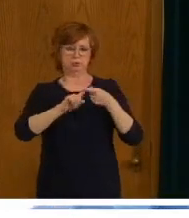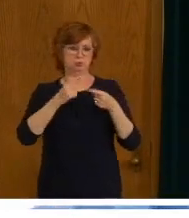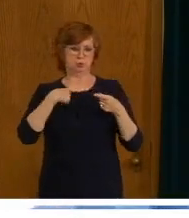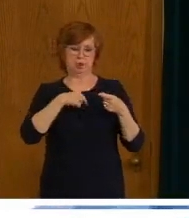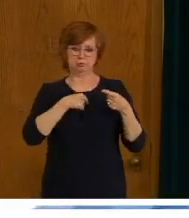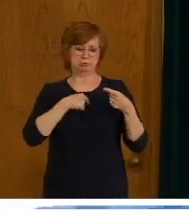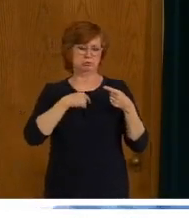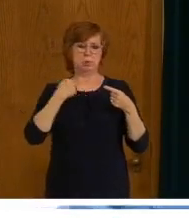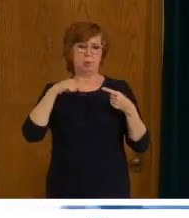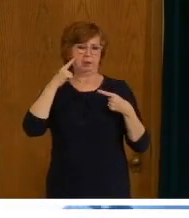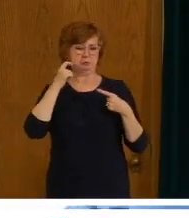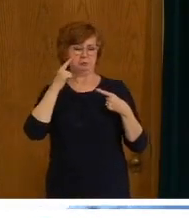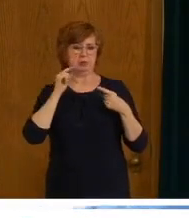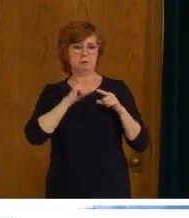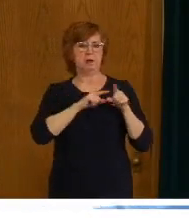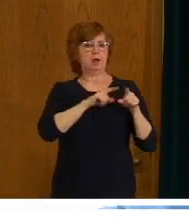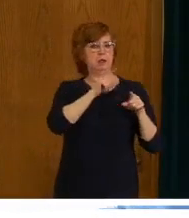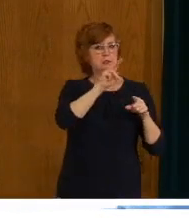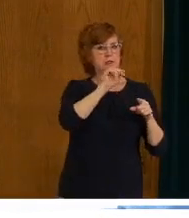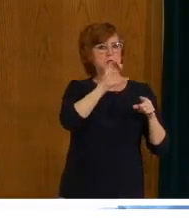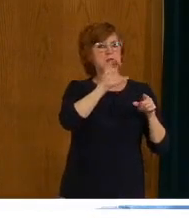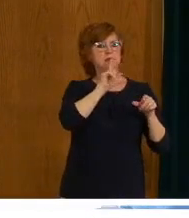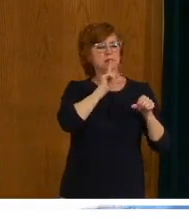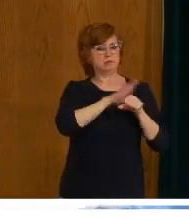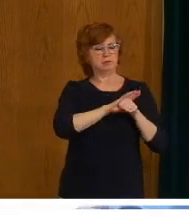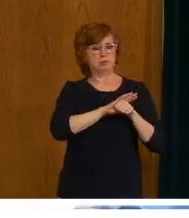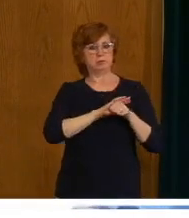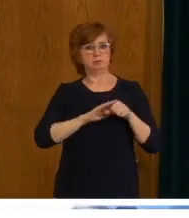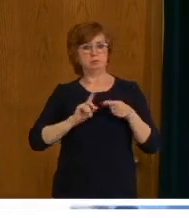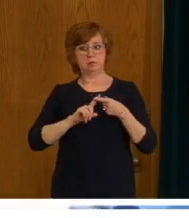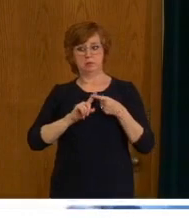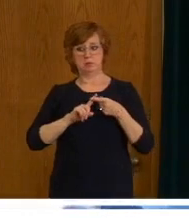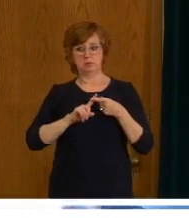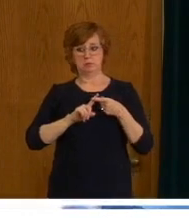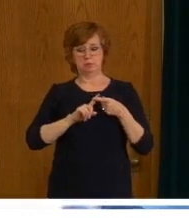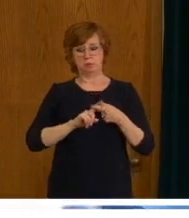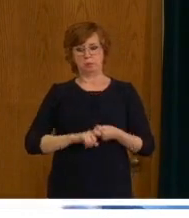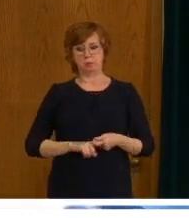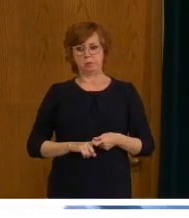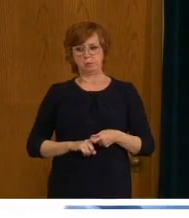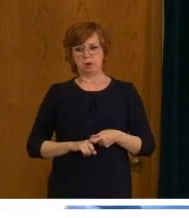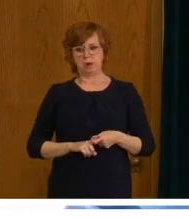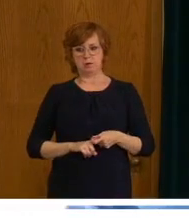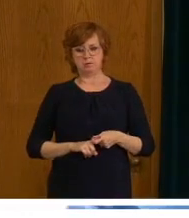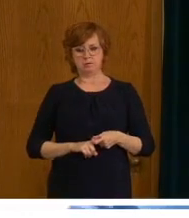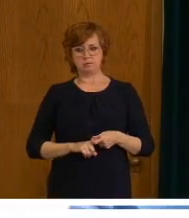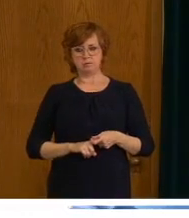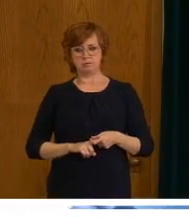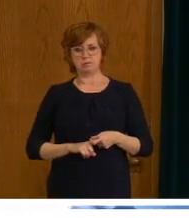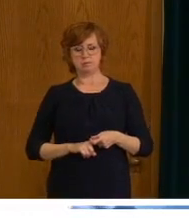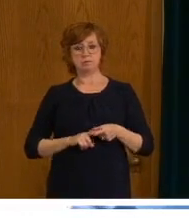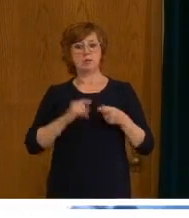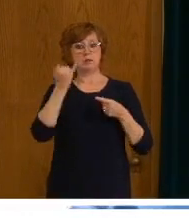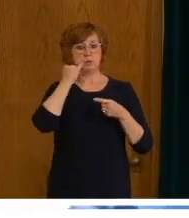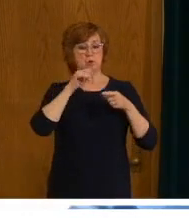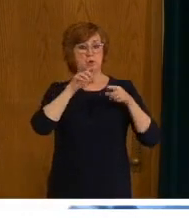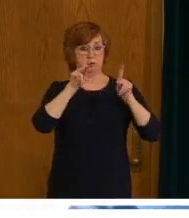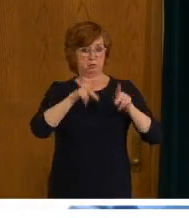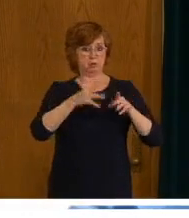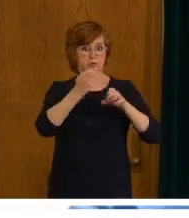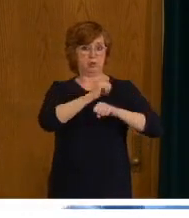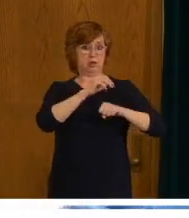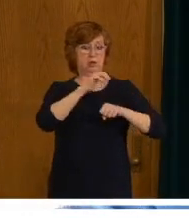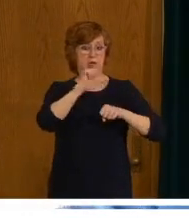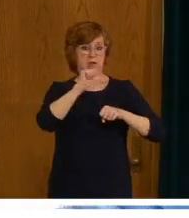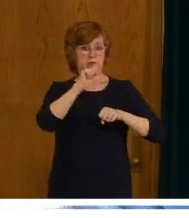dose. They can choose to receive AstraZeneca as a second dose, and clinics will be starting next week,